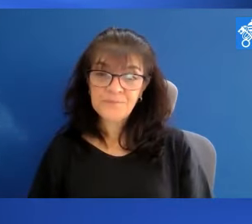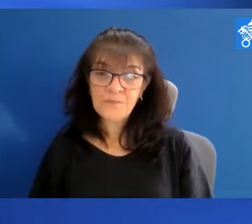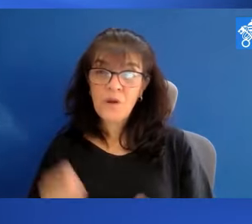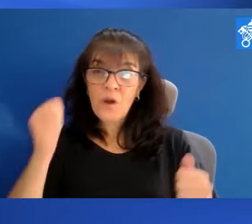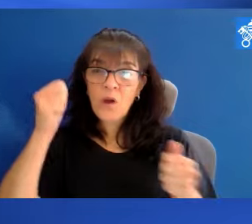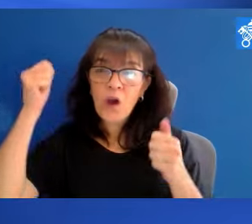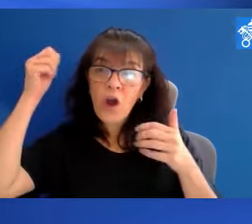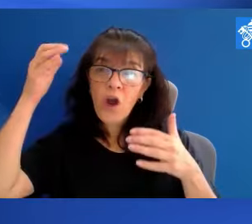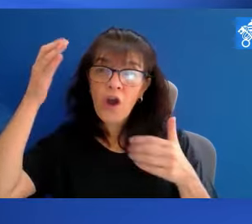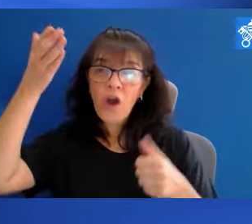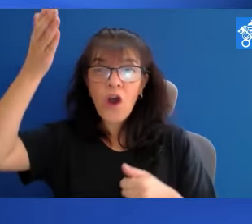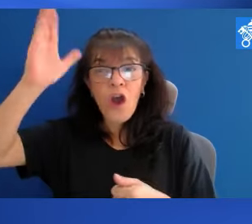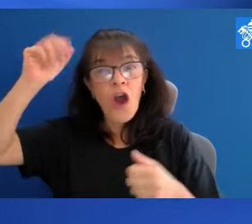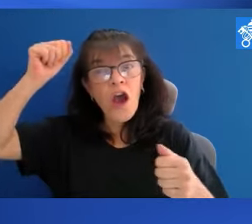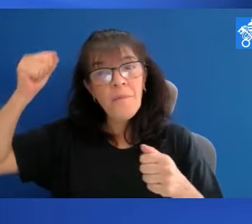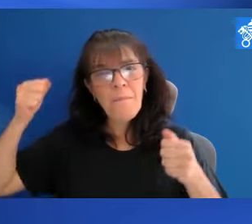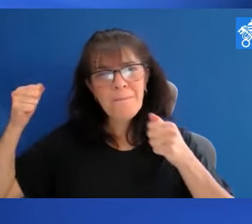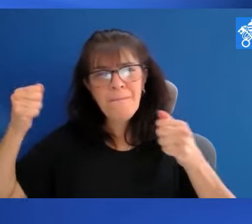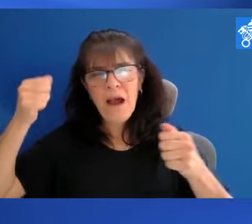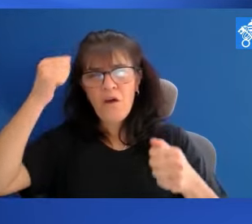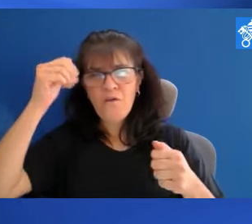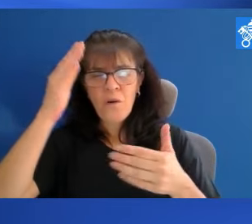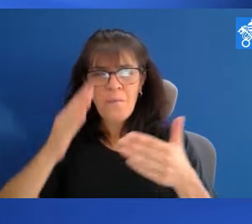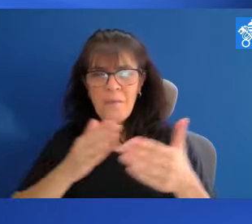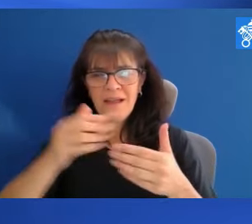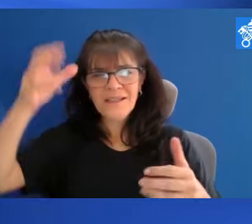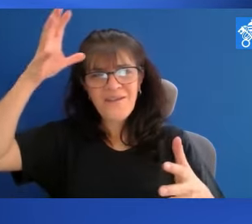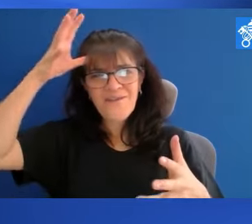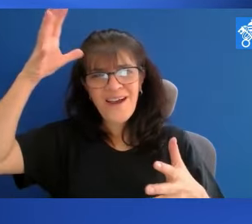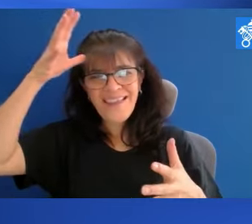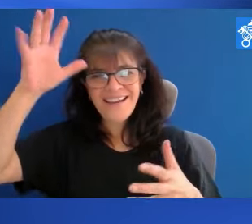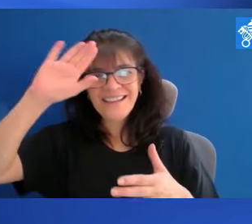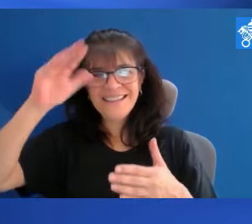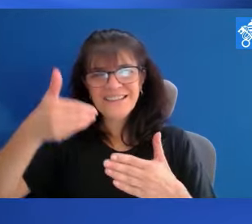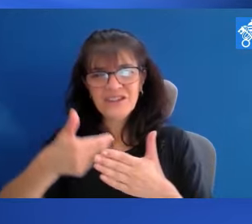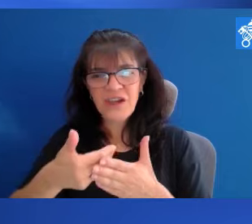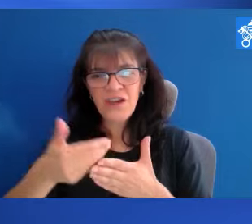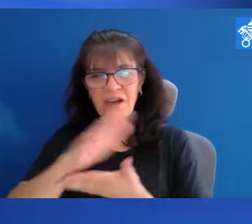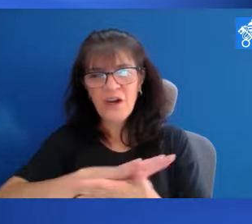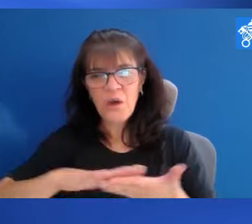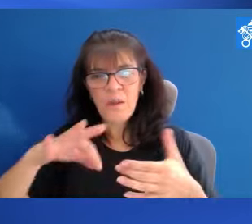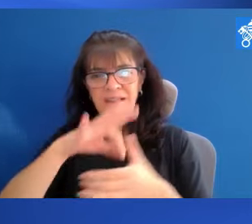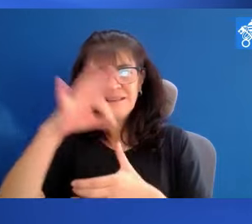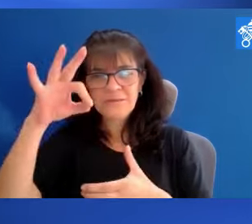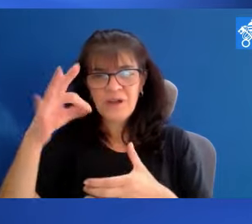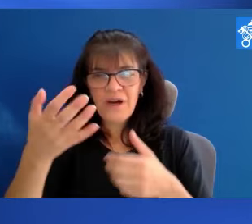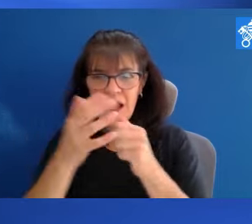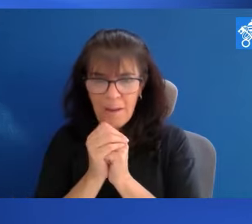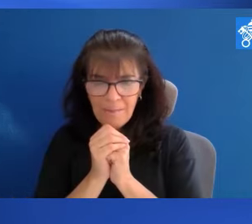Benedicat vos omnipotens Deus, Pater, et Filius, et Spiritus Sanctus.